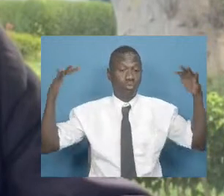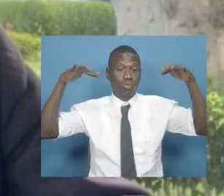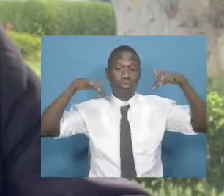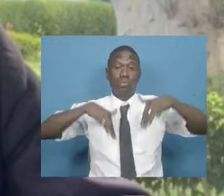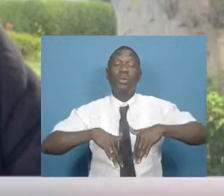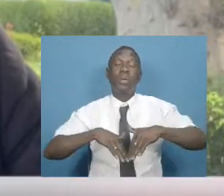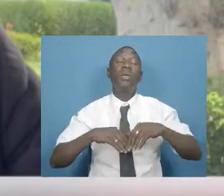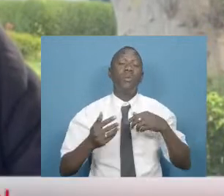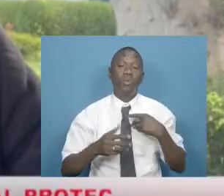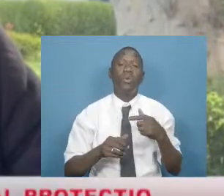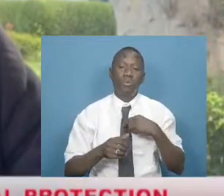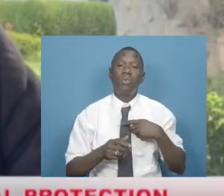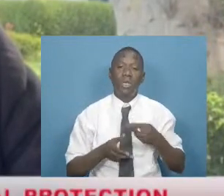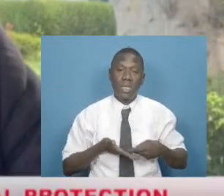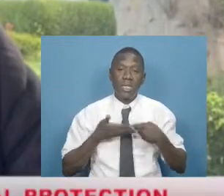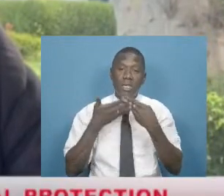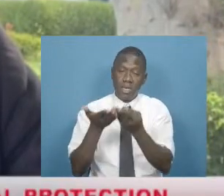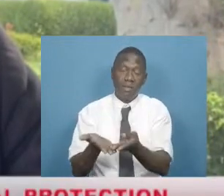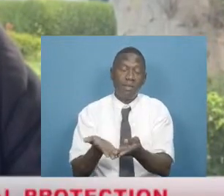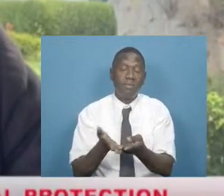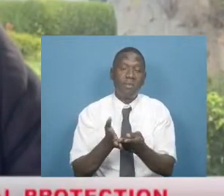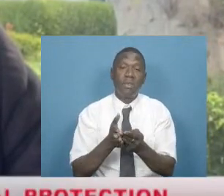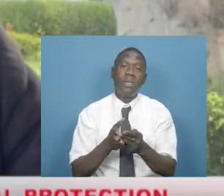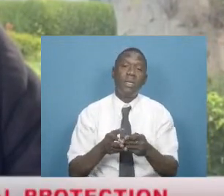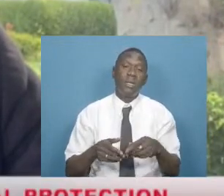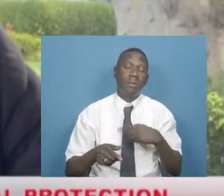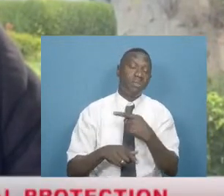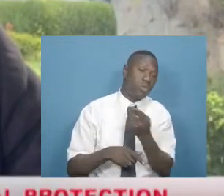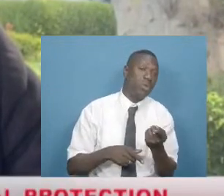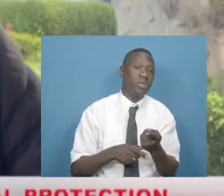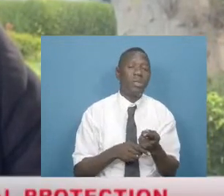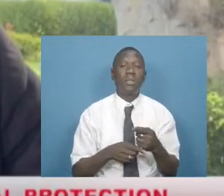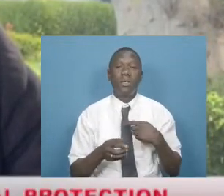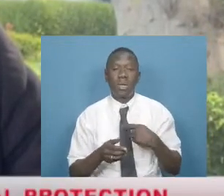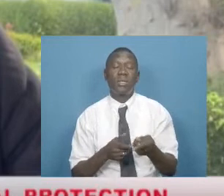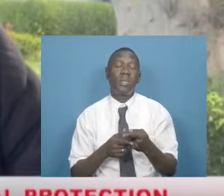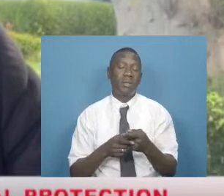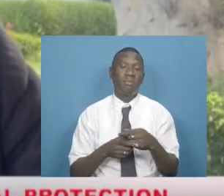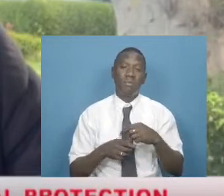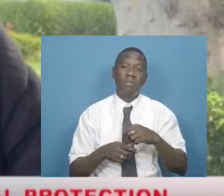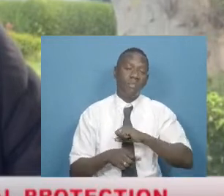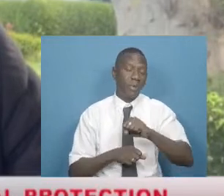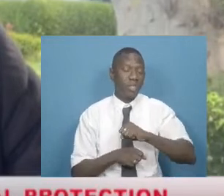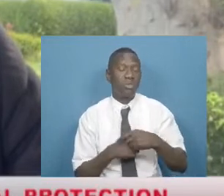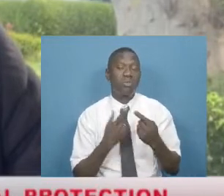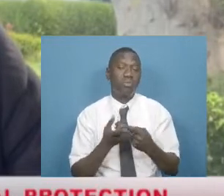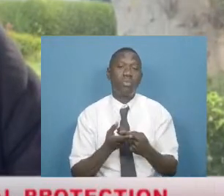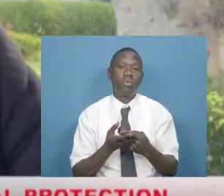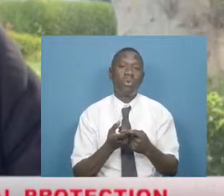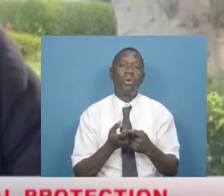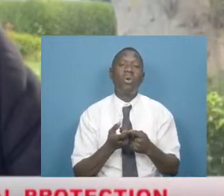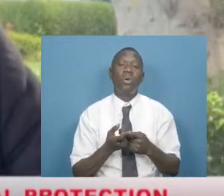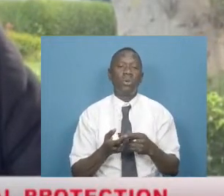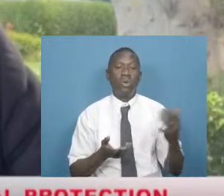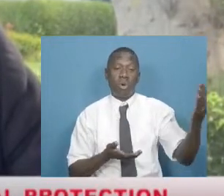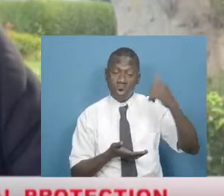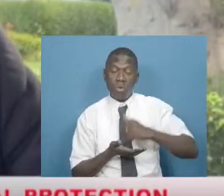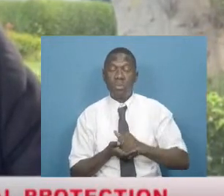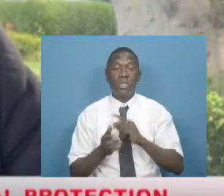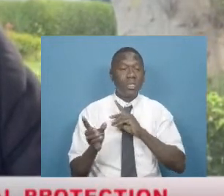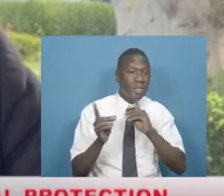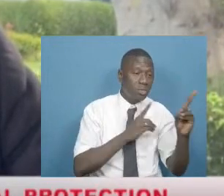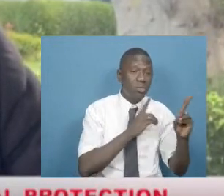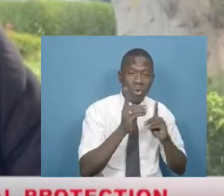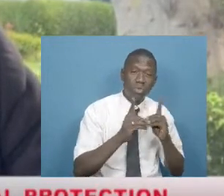would invite state and non-state actors to come and discuss matters that